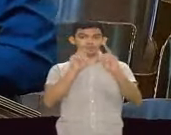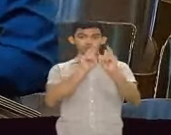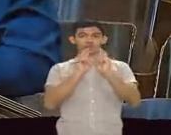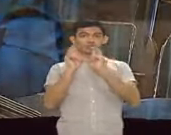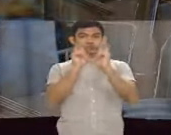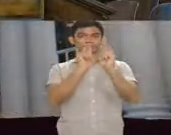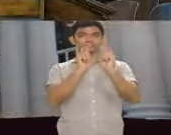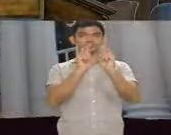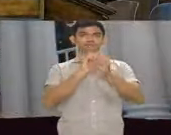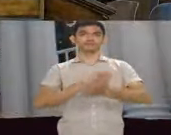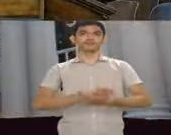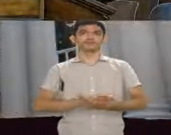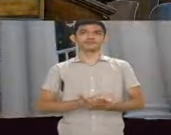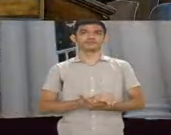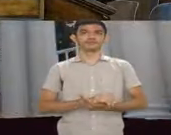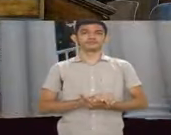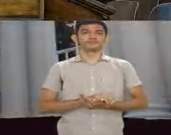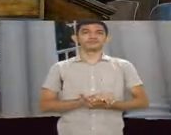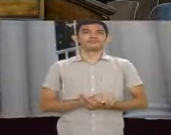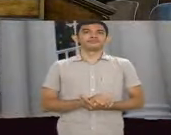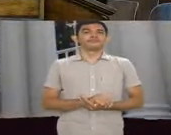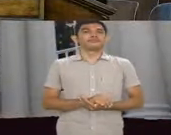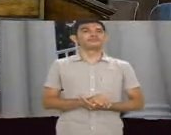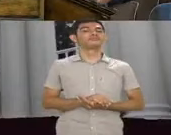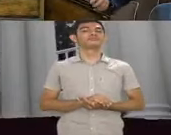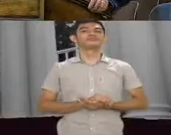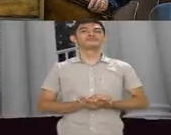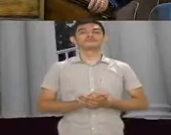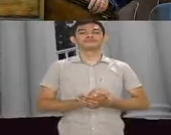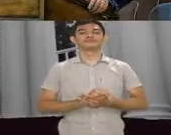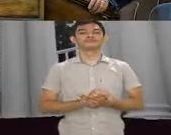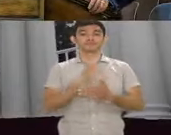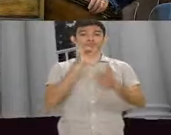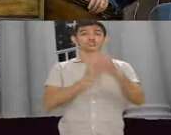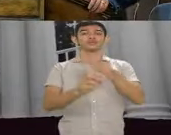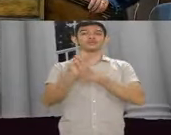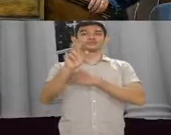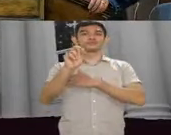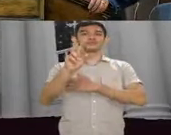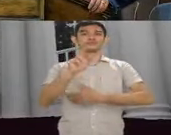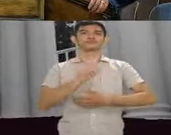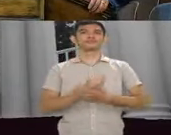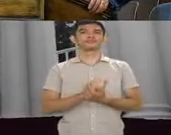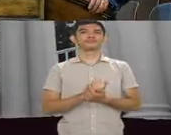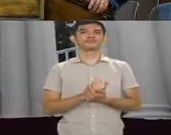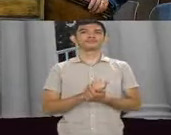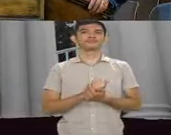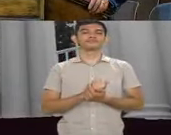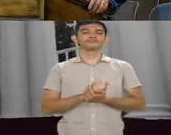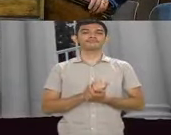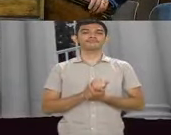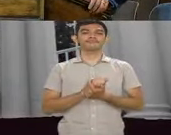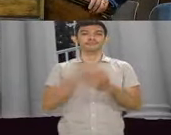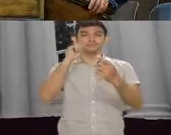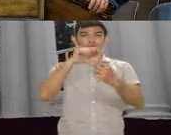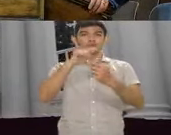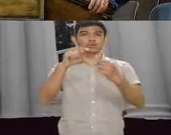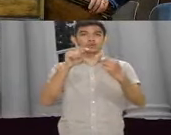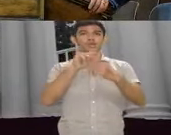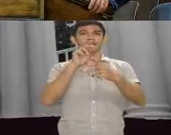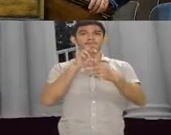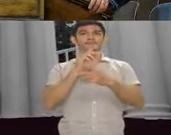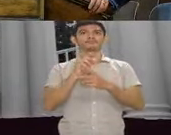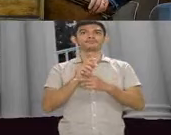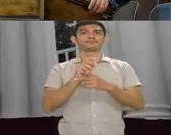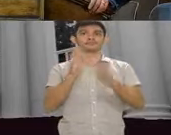this passage of Scripture. 46 to 50, Matthew chapter 12. If you're there, say amen. Okay, ready?